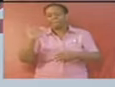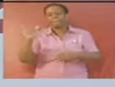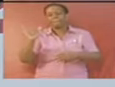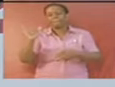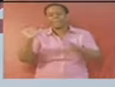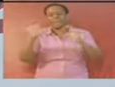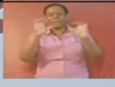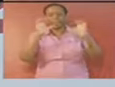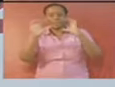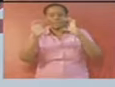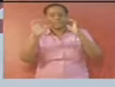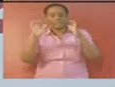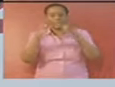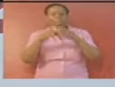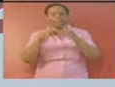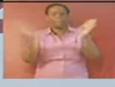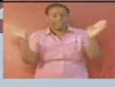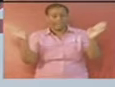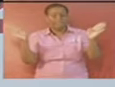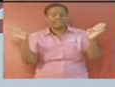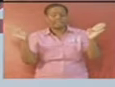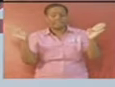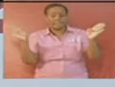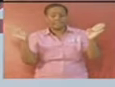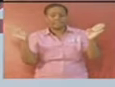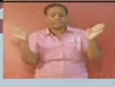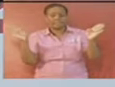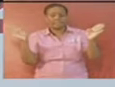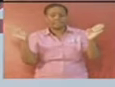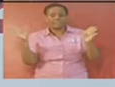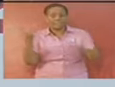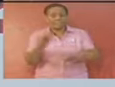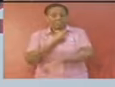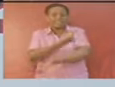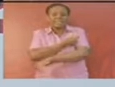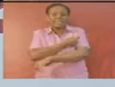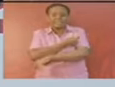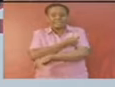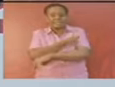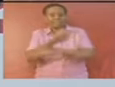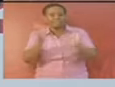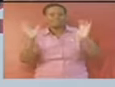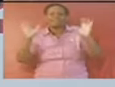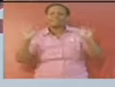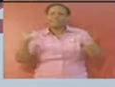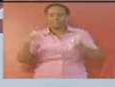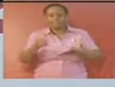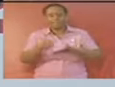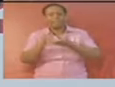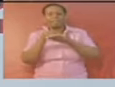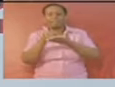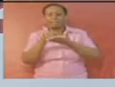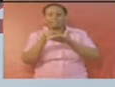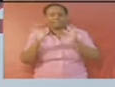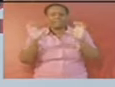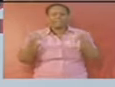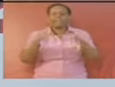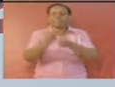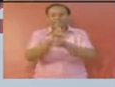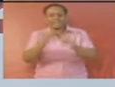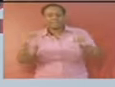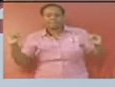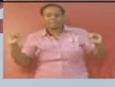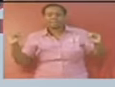vaccine interventions that saves millions of lives every single year around